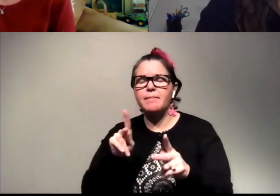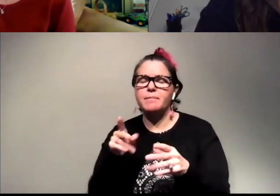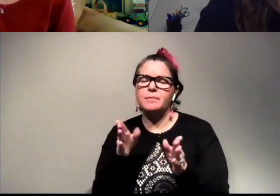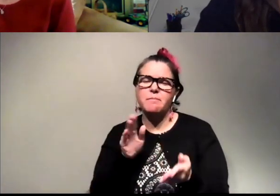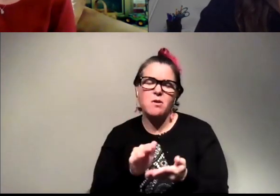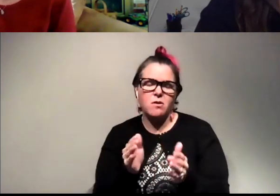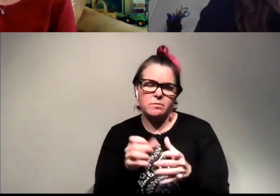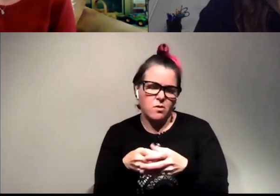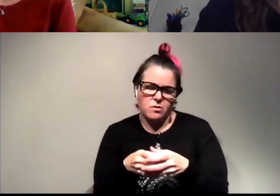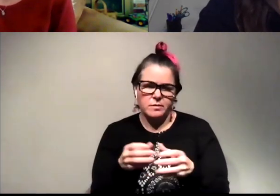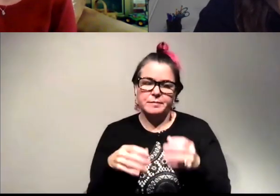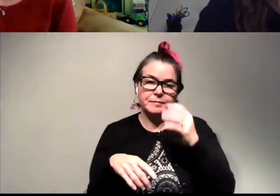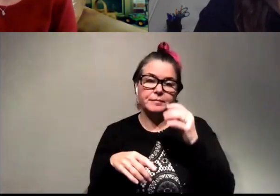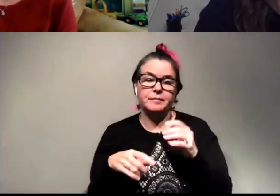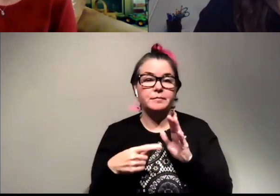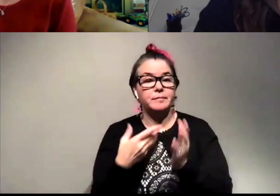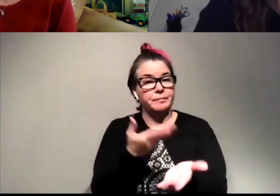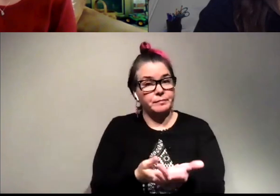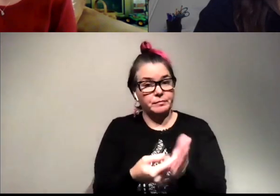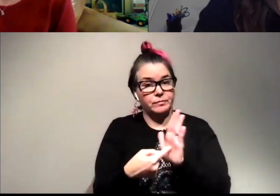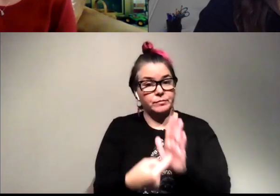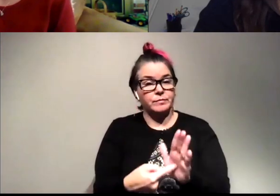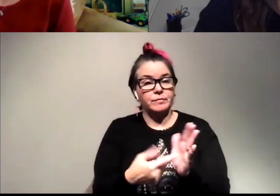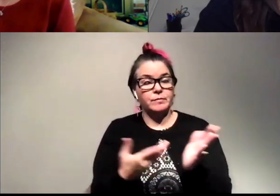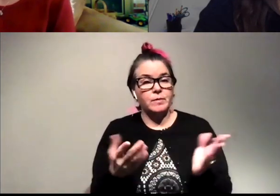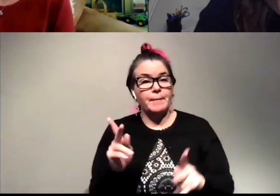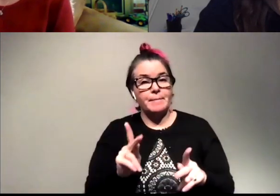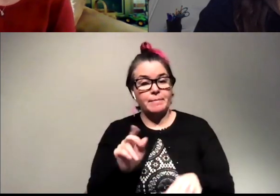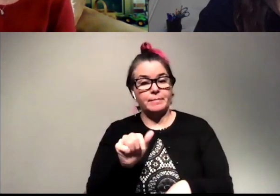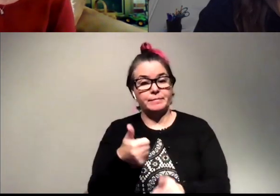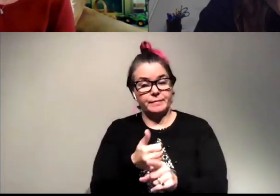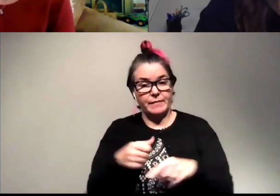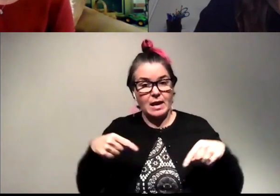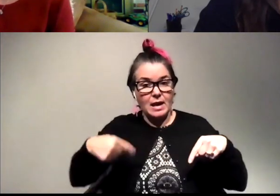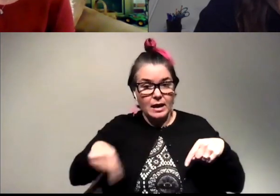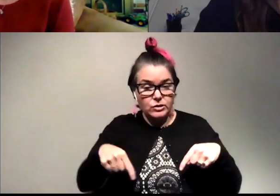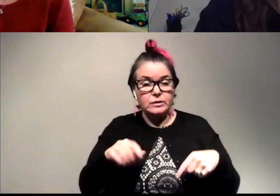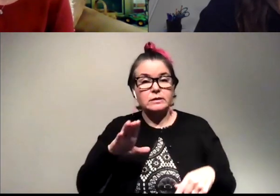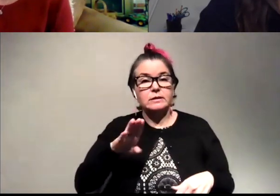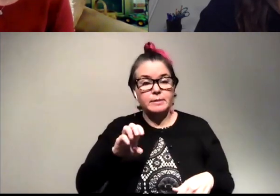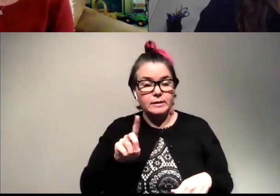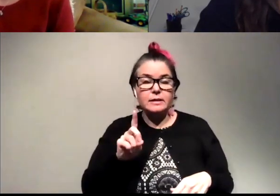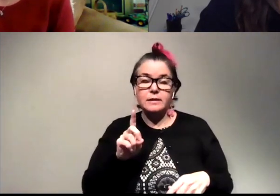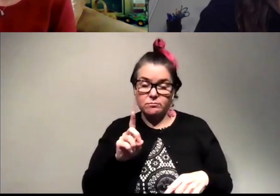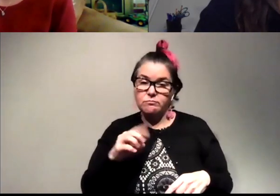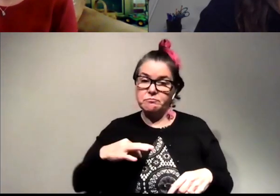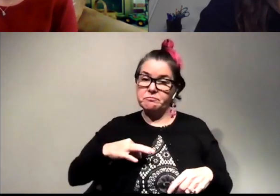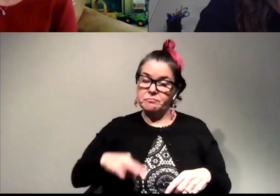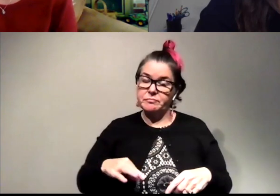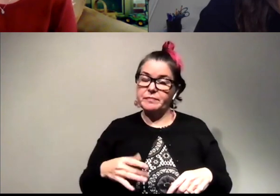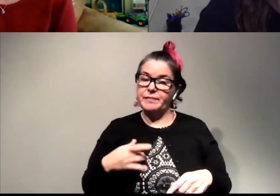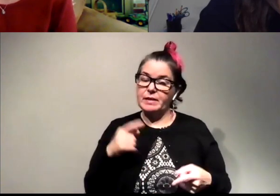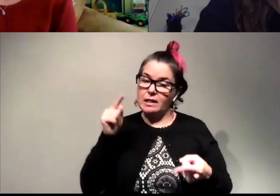studies, that have shown that in people who are anxious, that CBD really can make people feel less